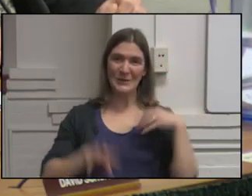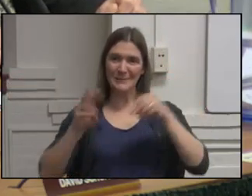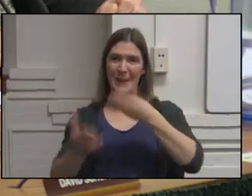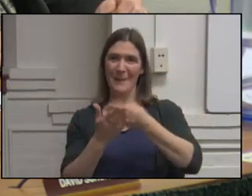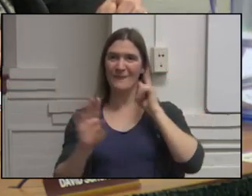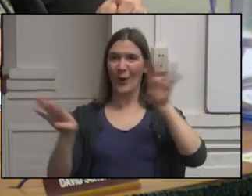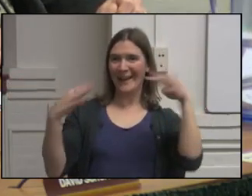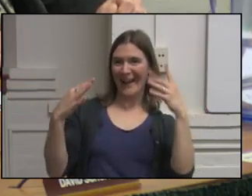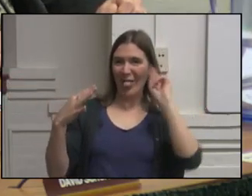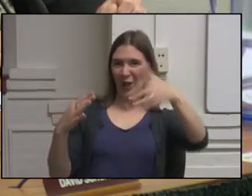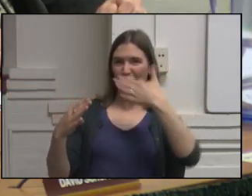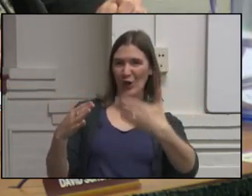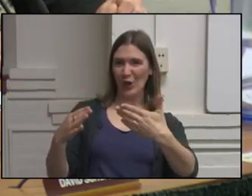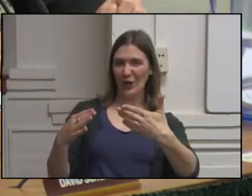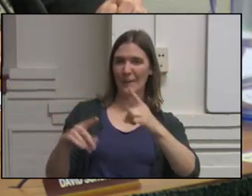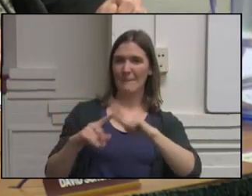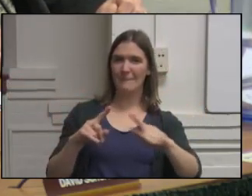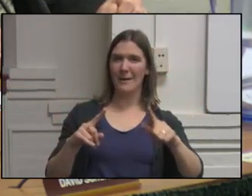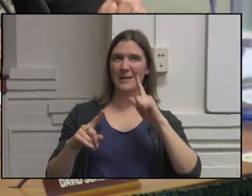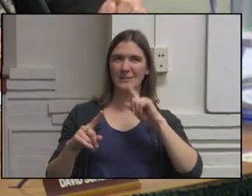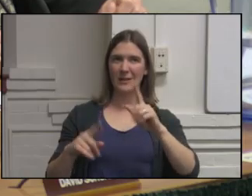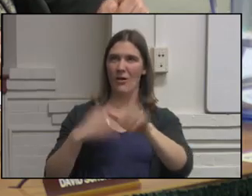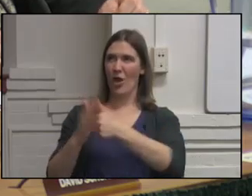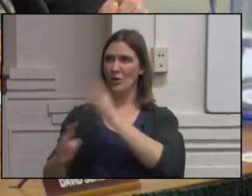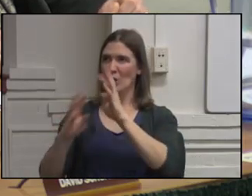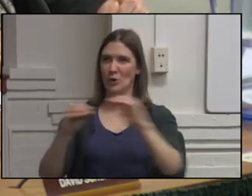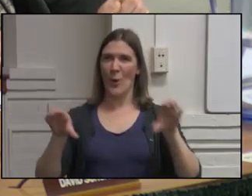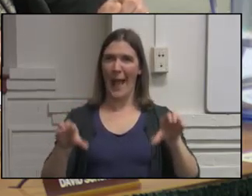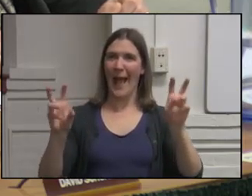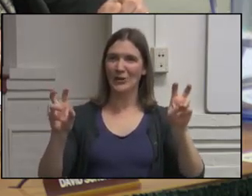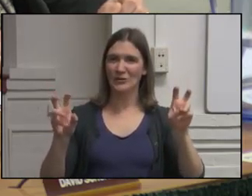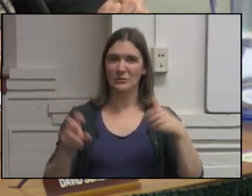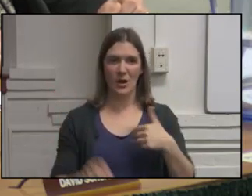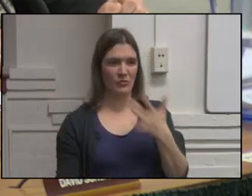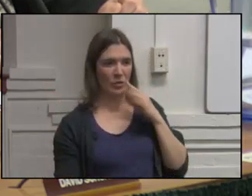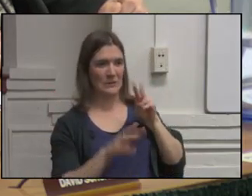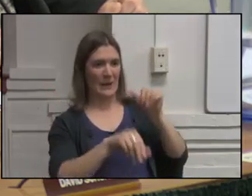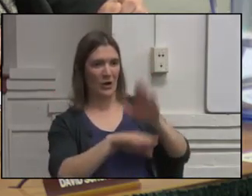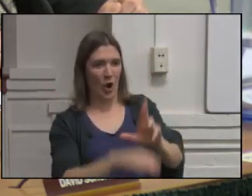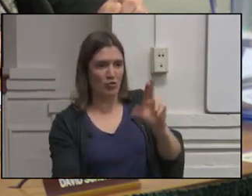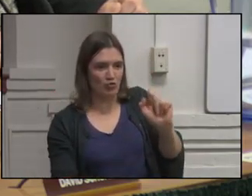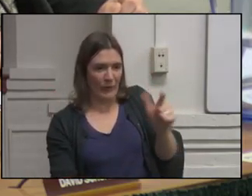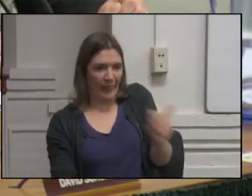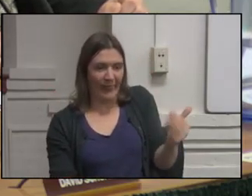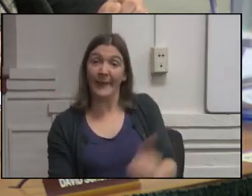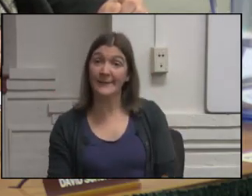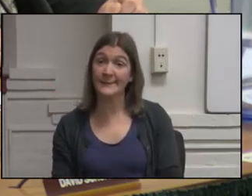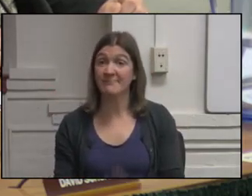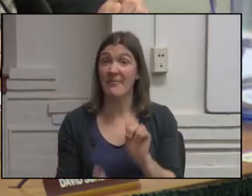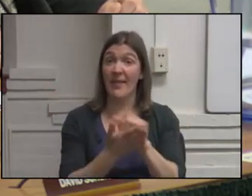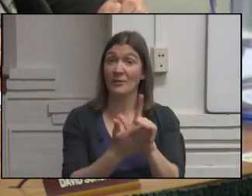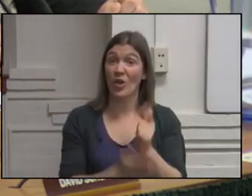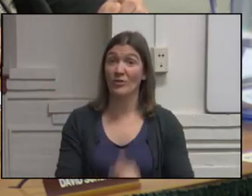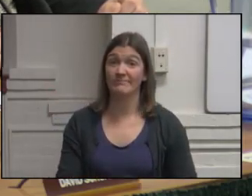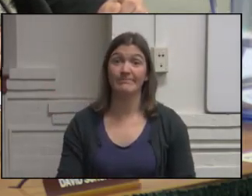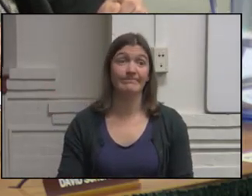on symbols because we spend enough money on real things. And this is all I'm asking